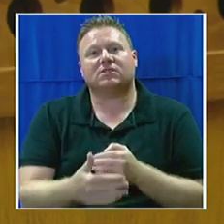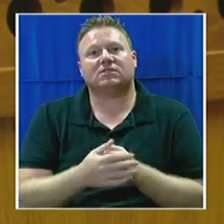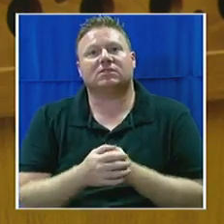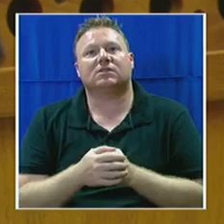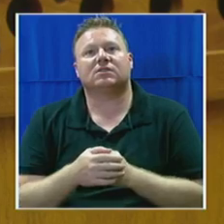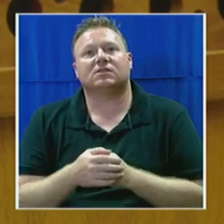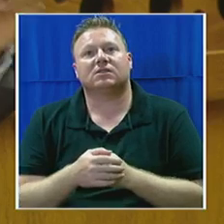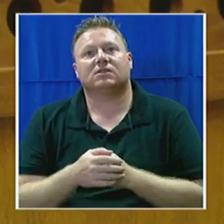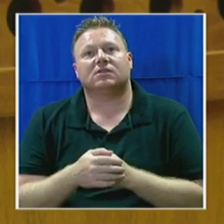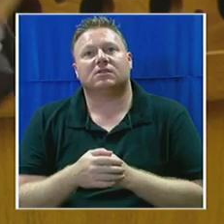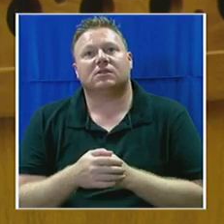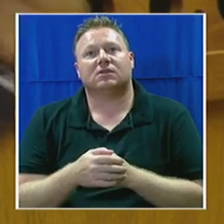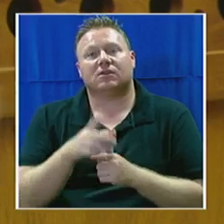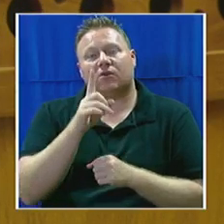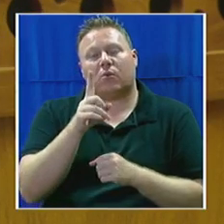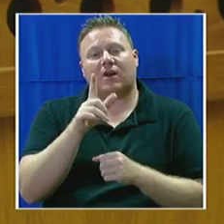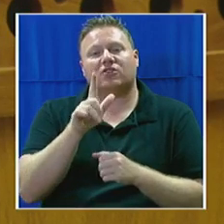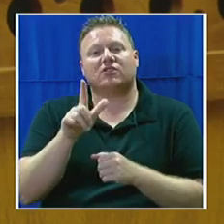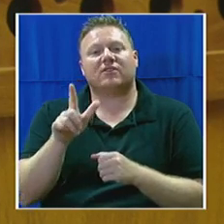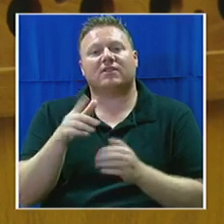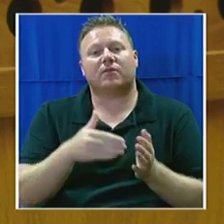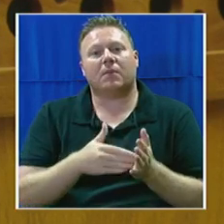upfront 177 million rand.